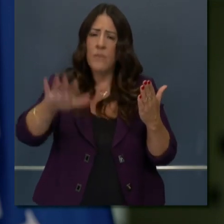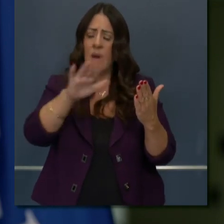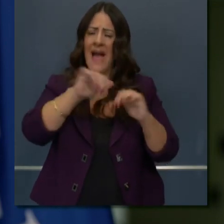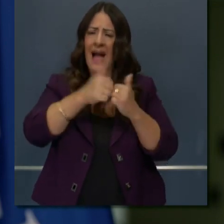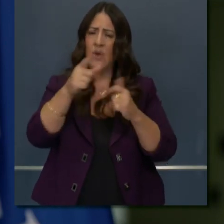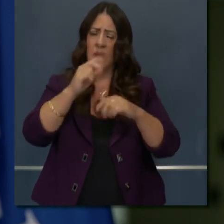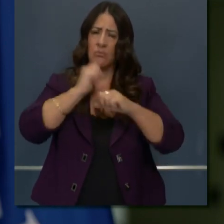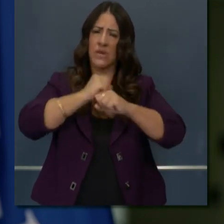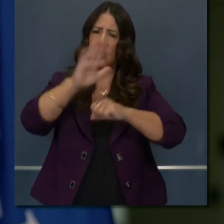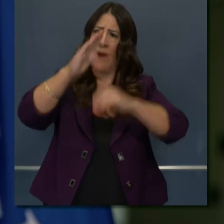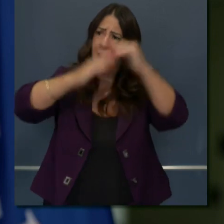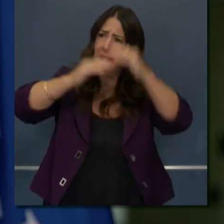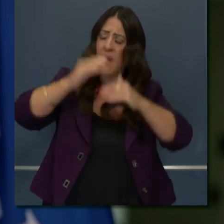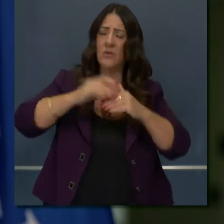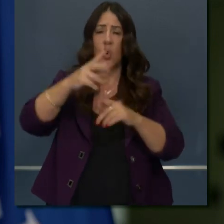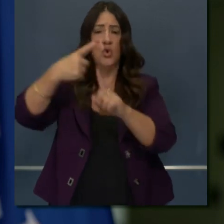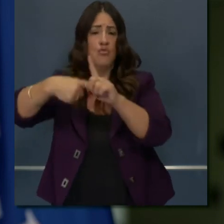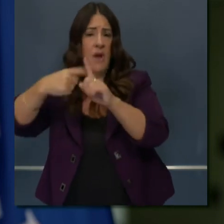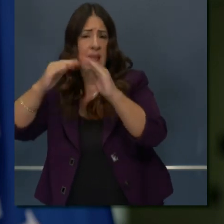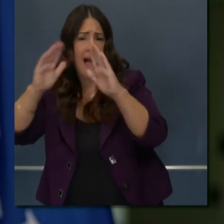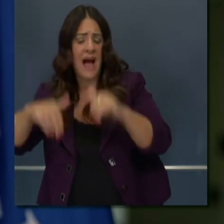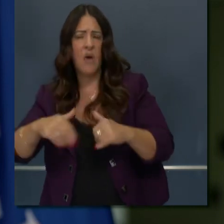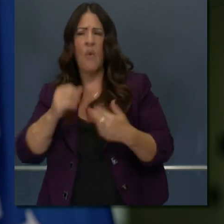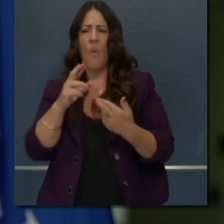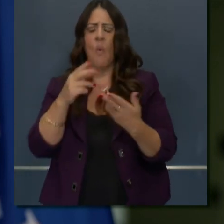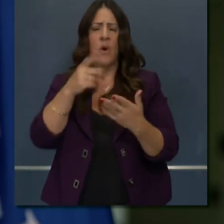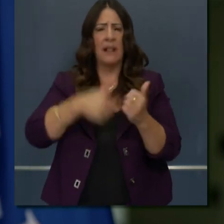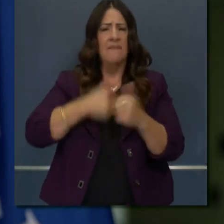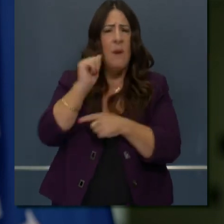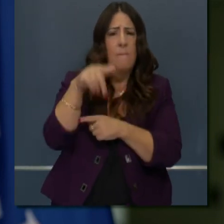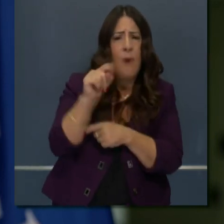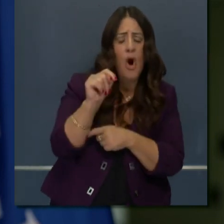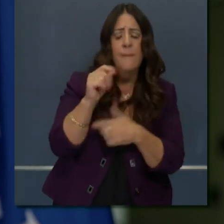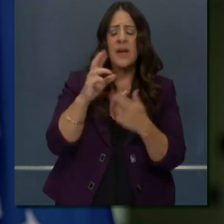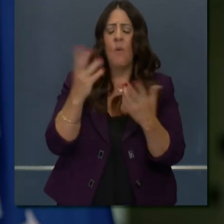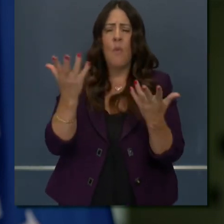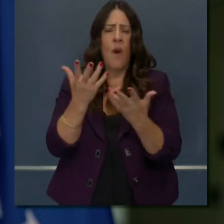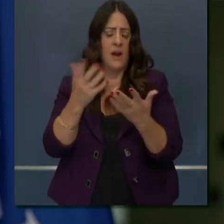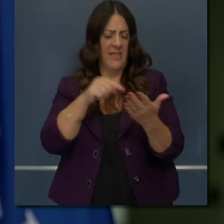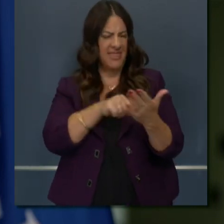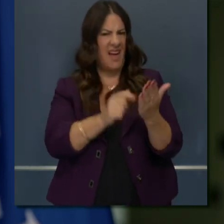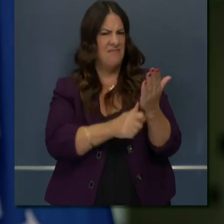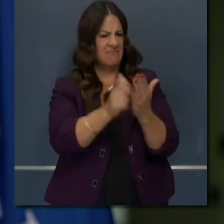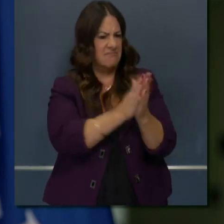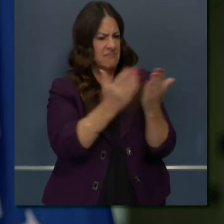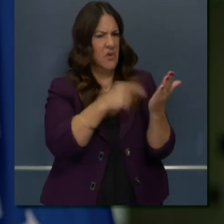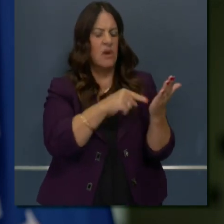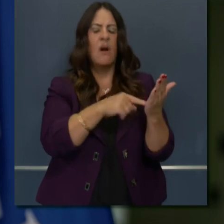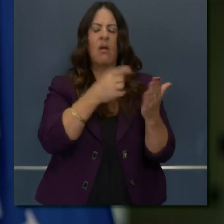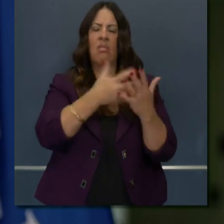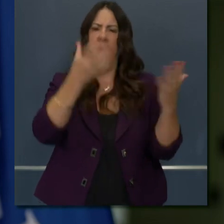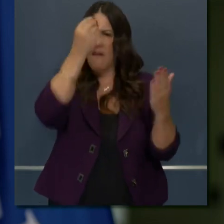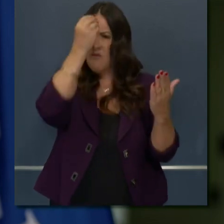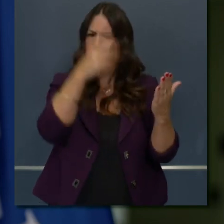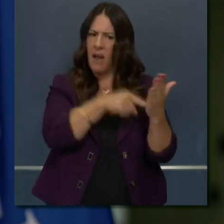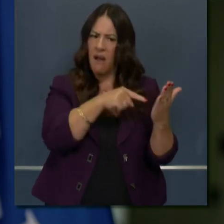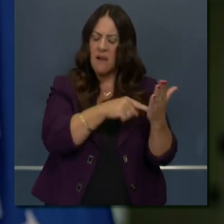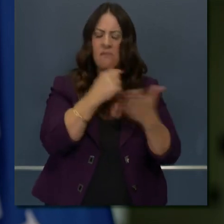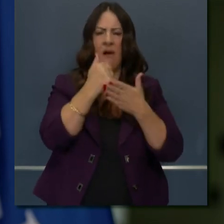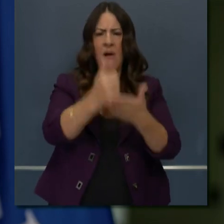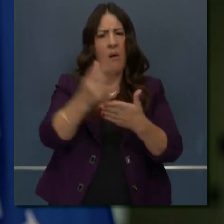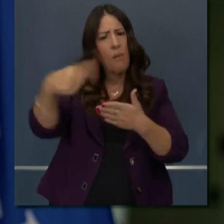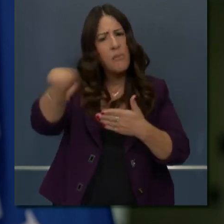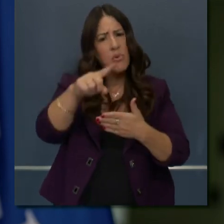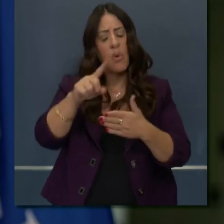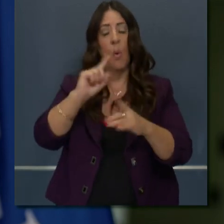your house, or if you're renting, same in a rental or an apartment unit. And it goes a long way, a lot of information in one document. You